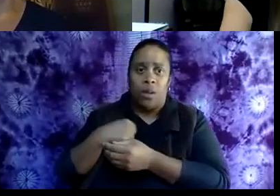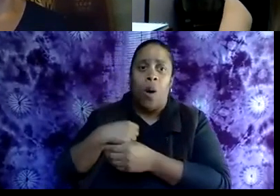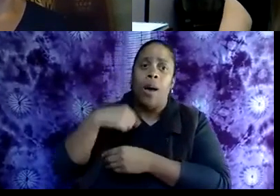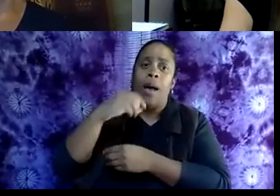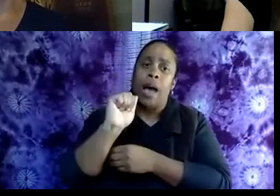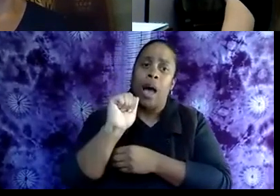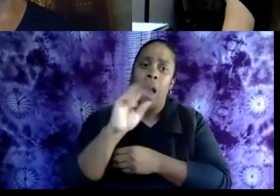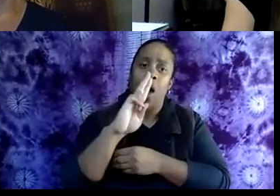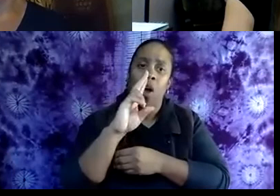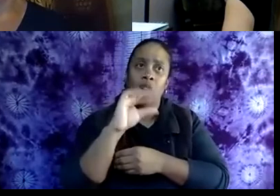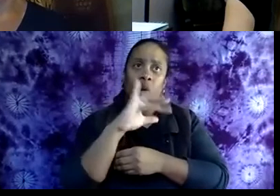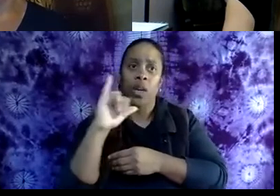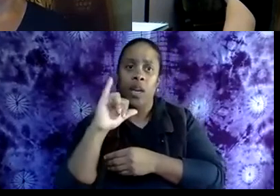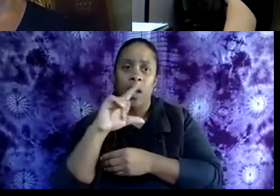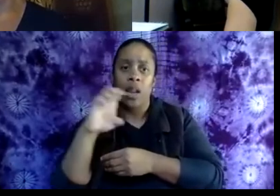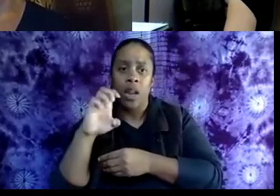I can be found at